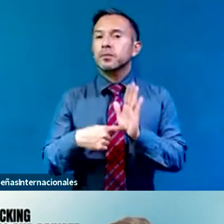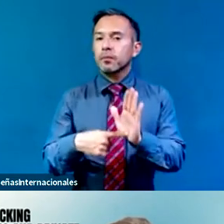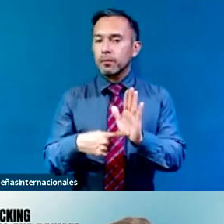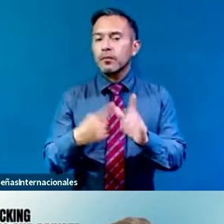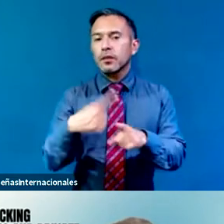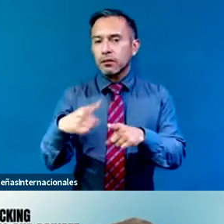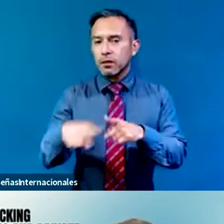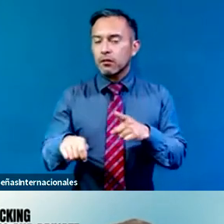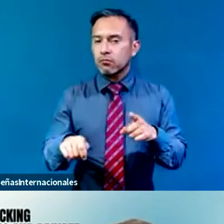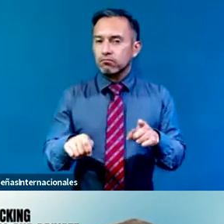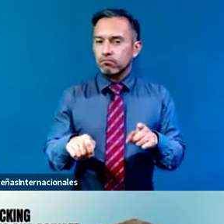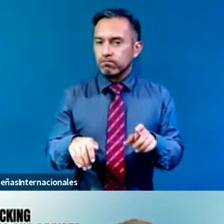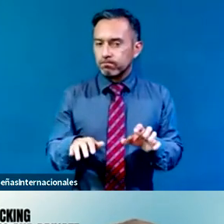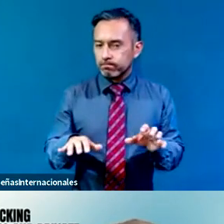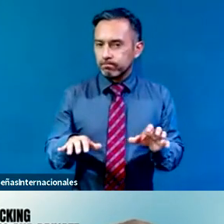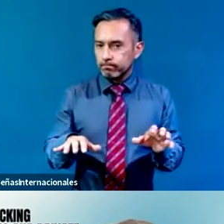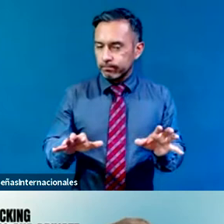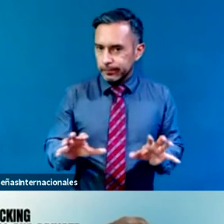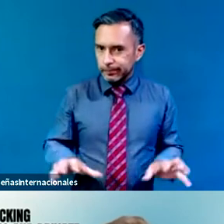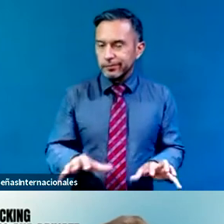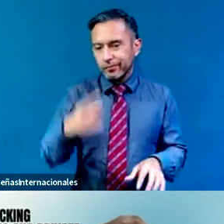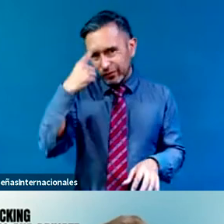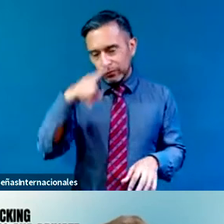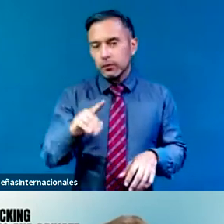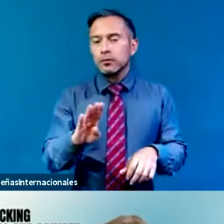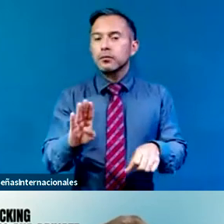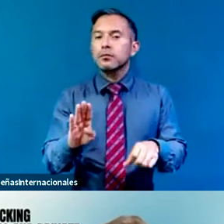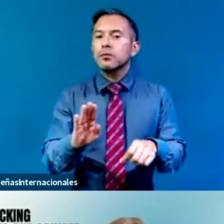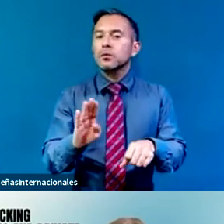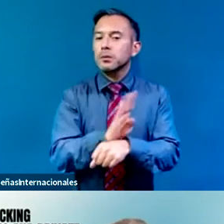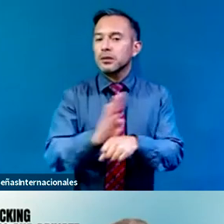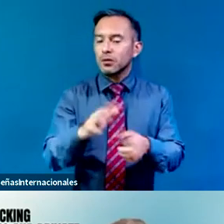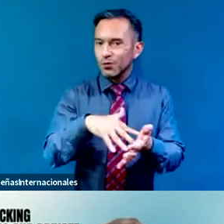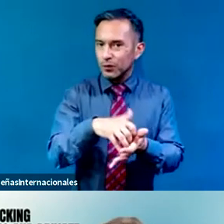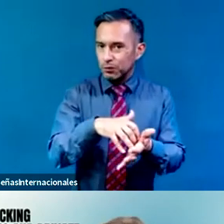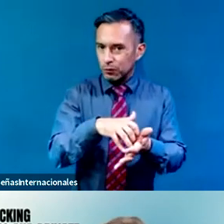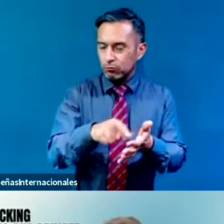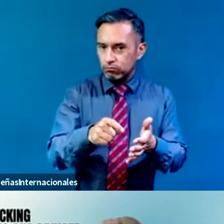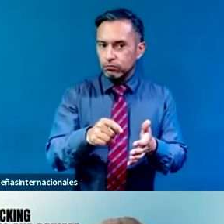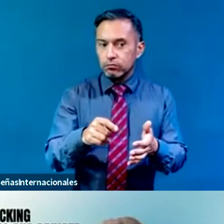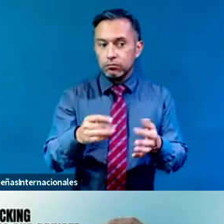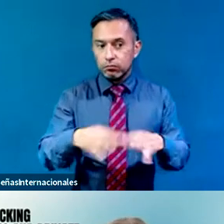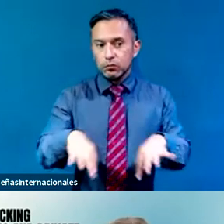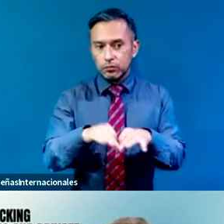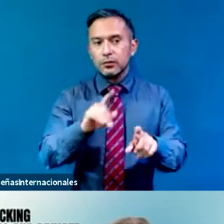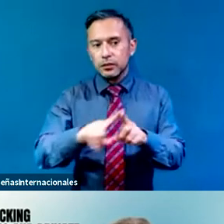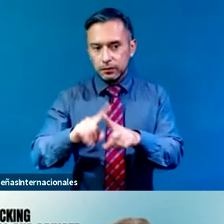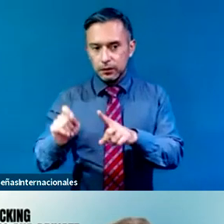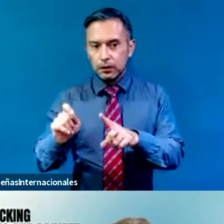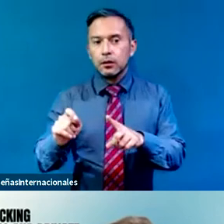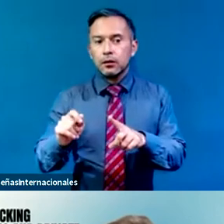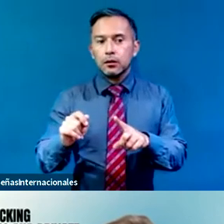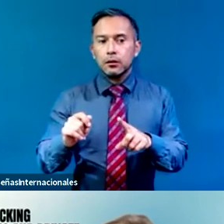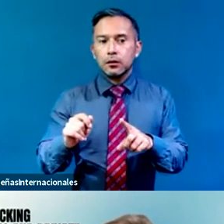a $535 million commitment to support Black and underrepresented businesses and communities. As part of